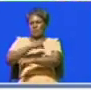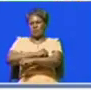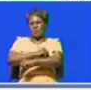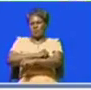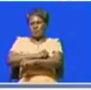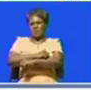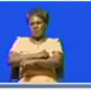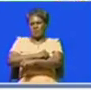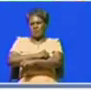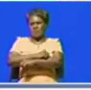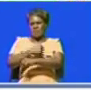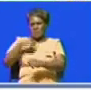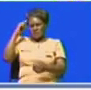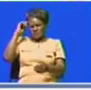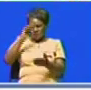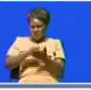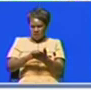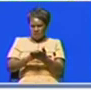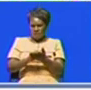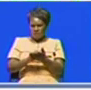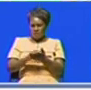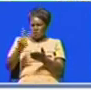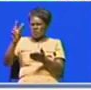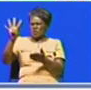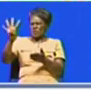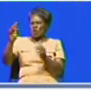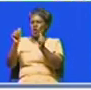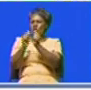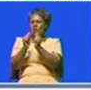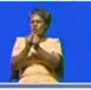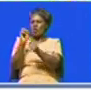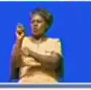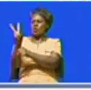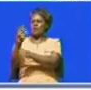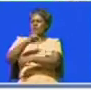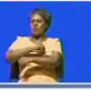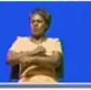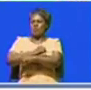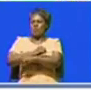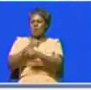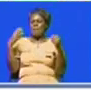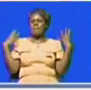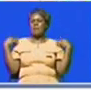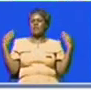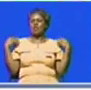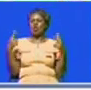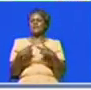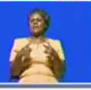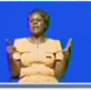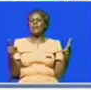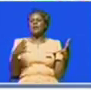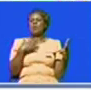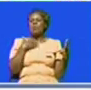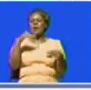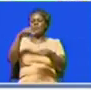children. Now, I believe from October 24th, the secondary schools have their practicals. So we would not want to